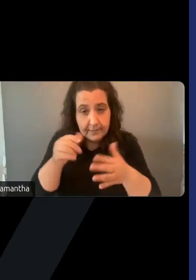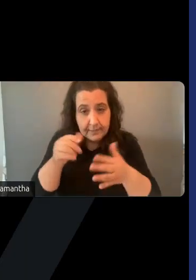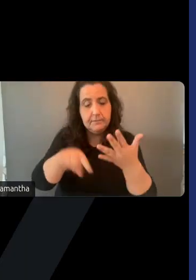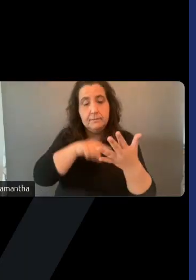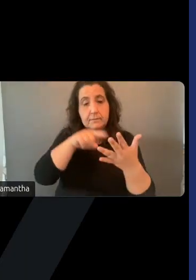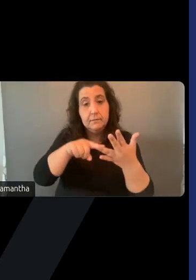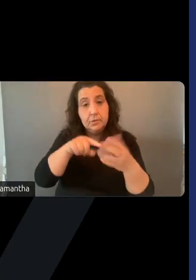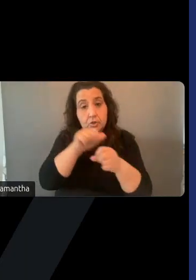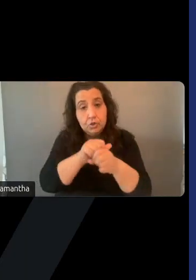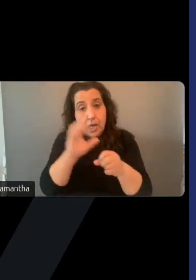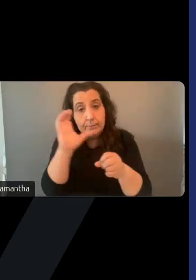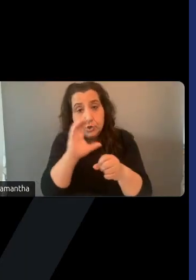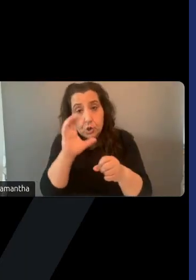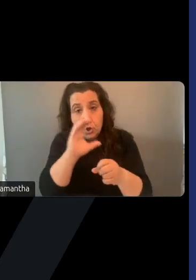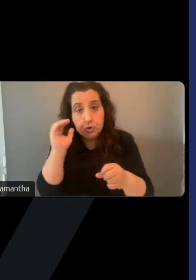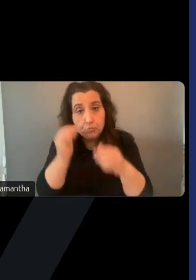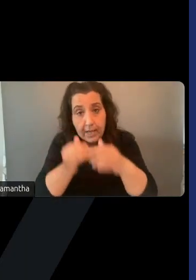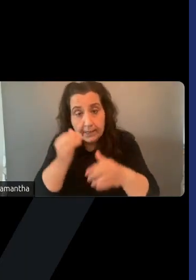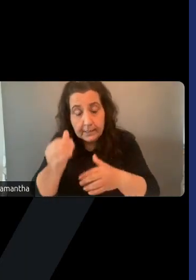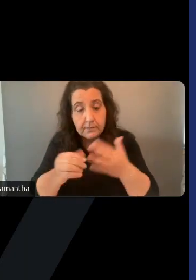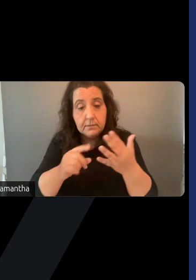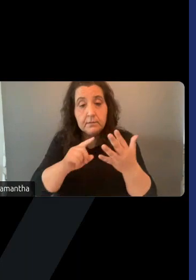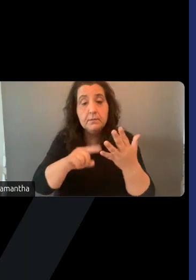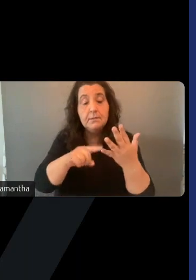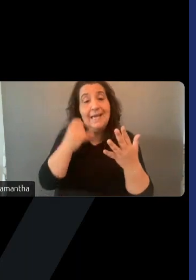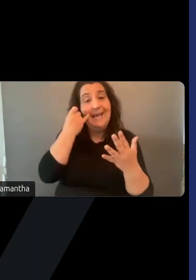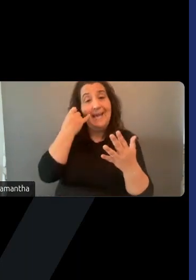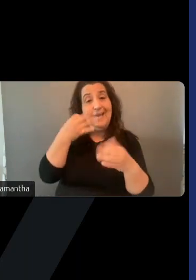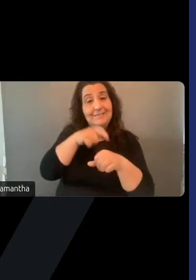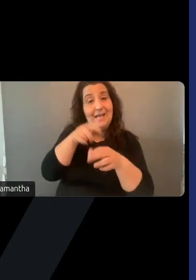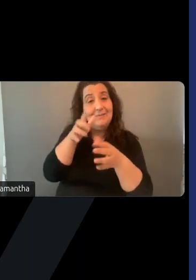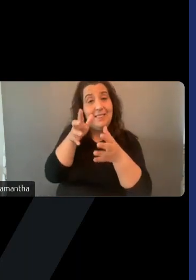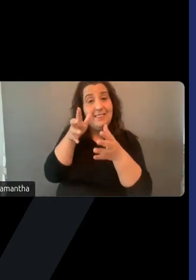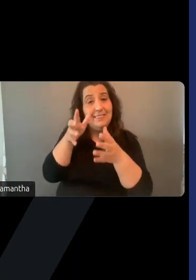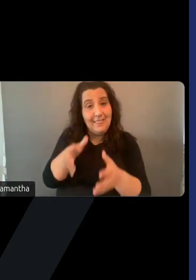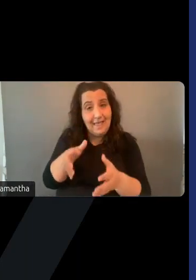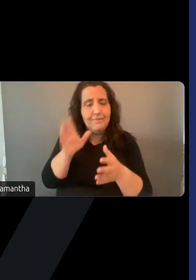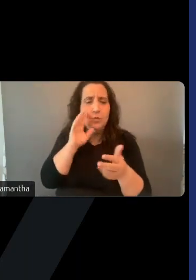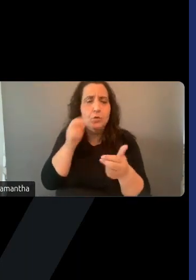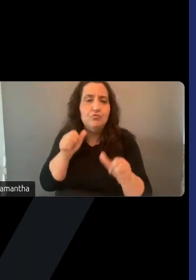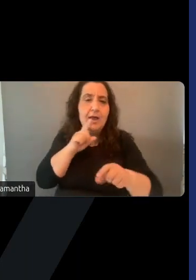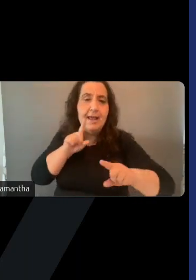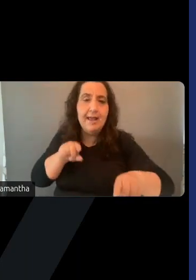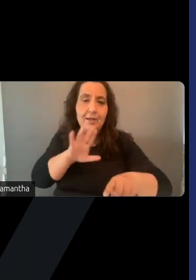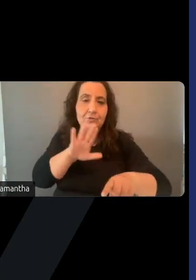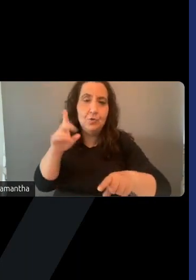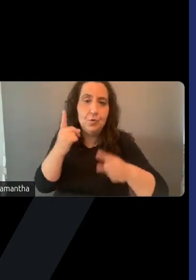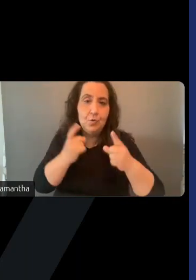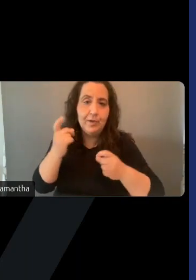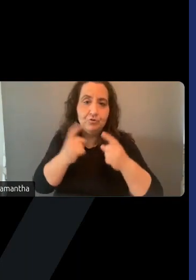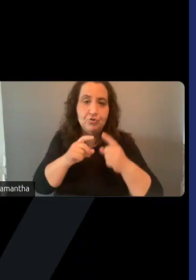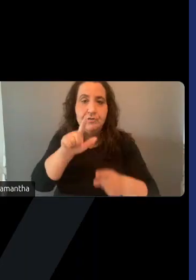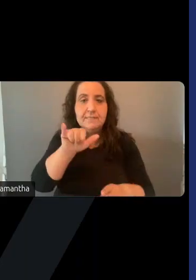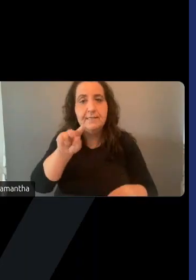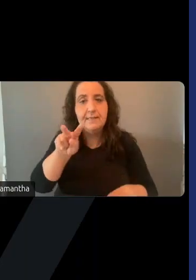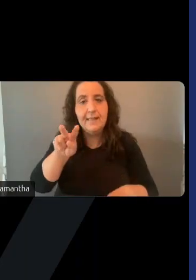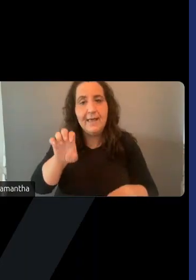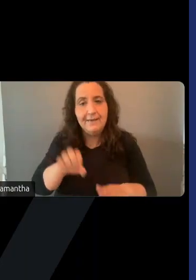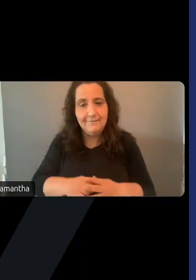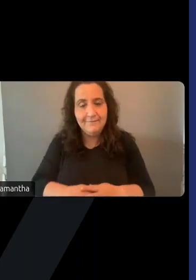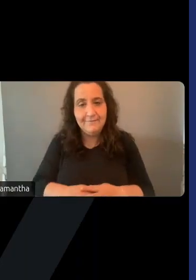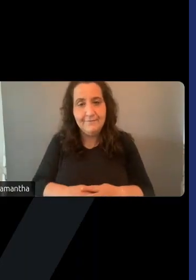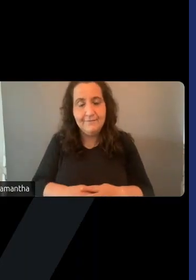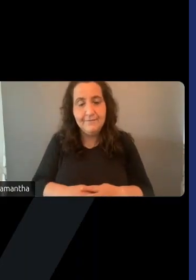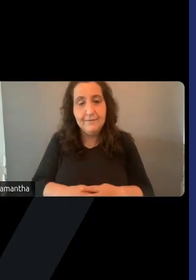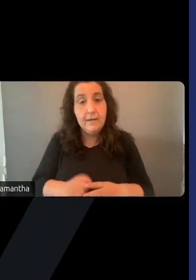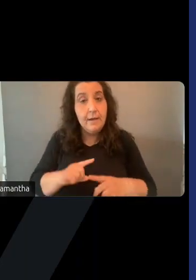process. And then if we do have some time, we will try to answer some questions live. But essentially, my